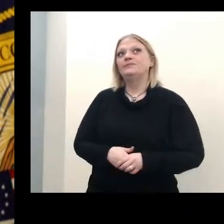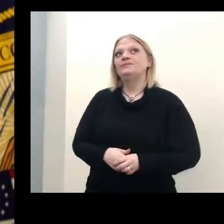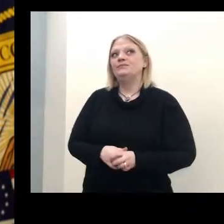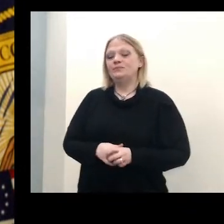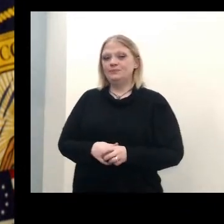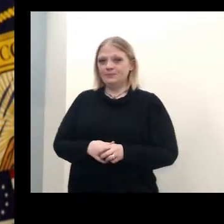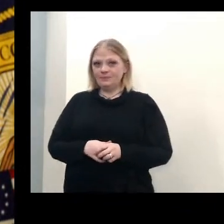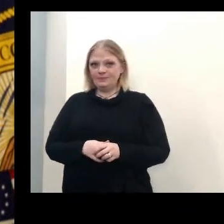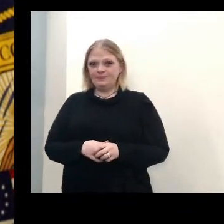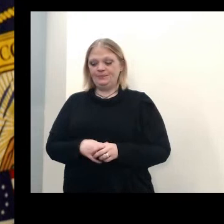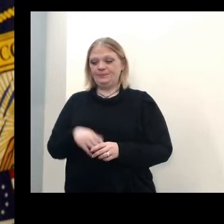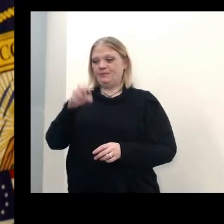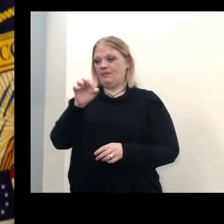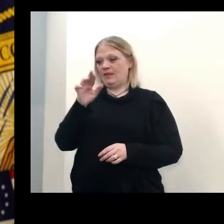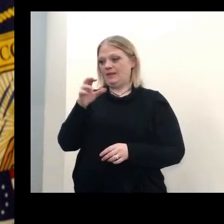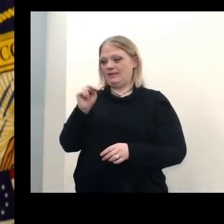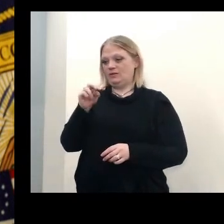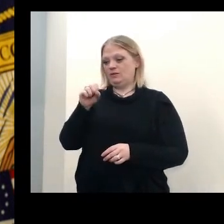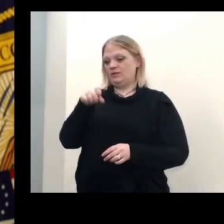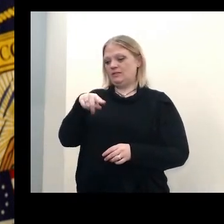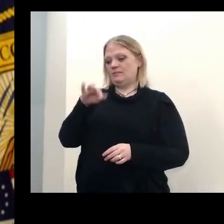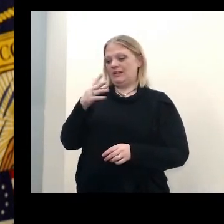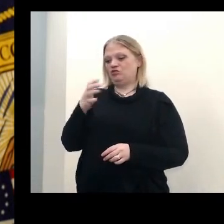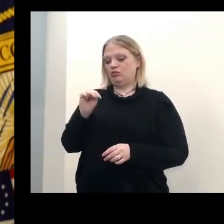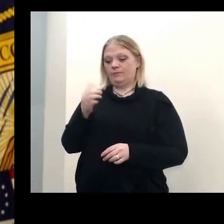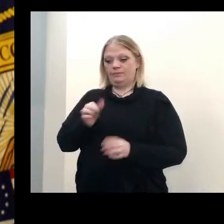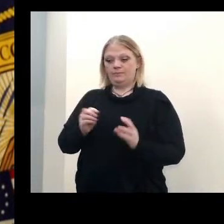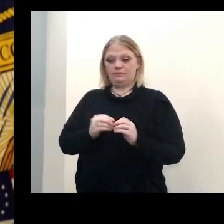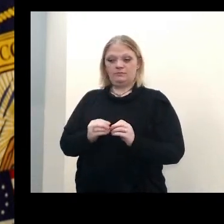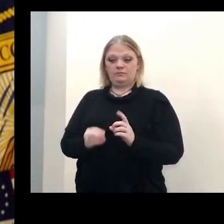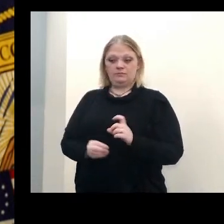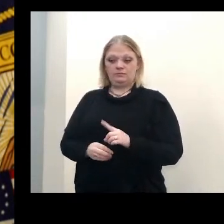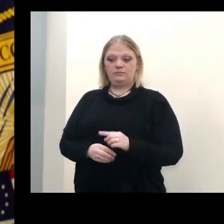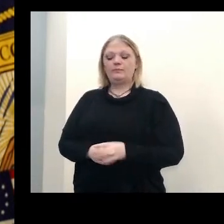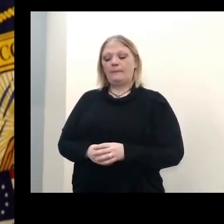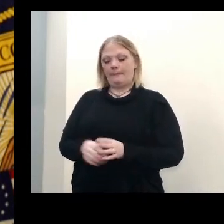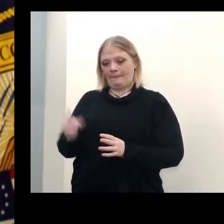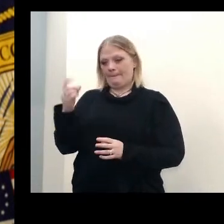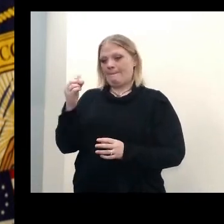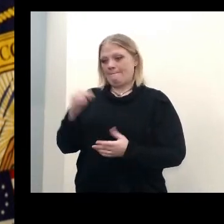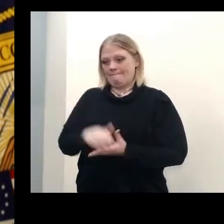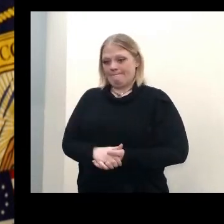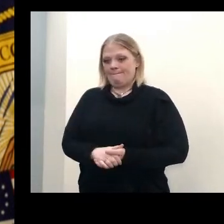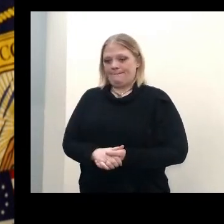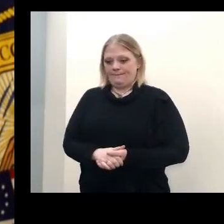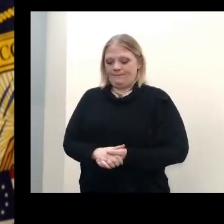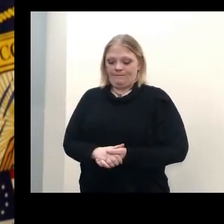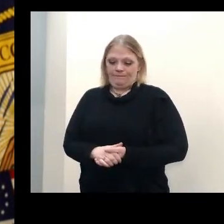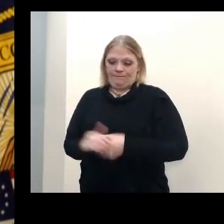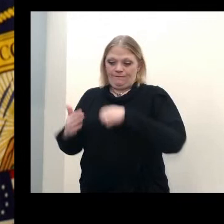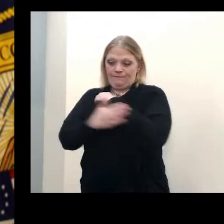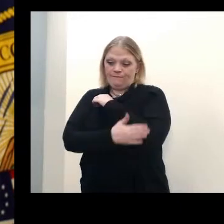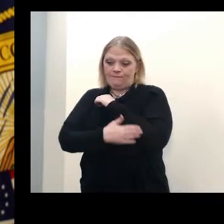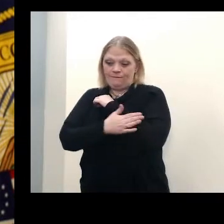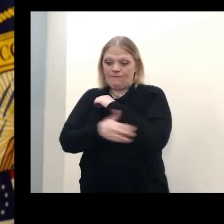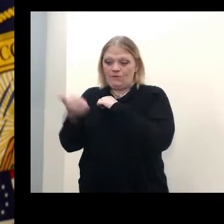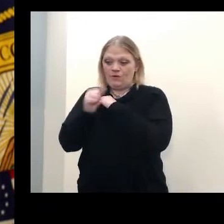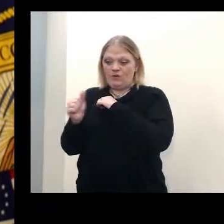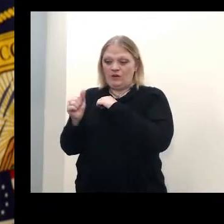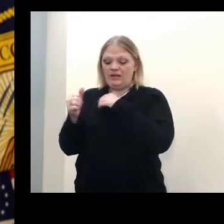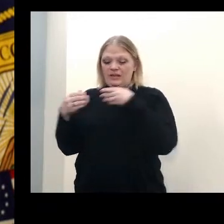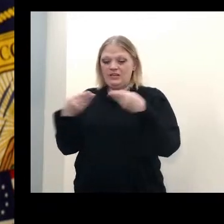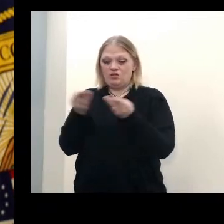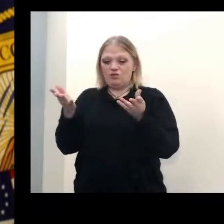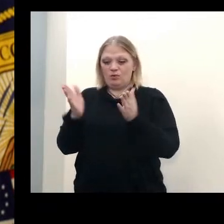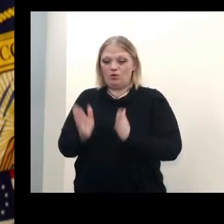Aaron from Spectrum, any more questions? Yeah, one more, Mark. Is the county or any distributor in the